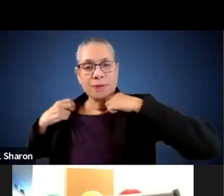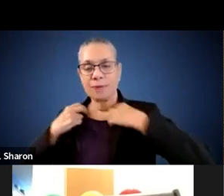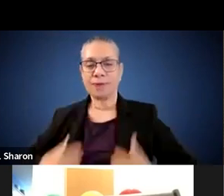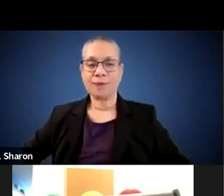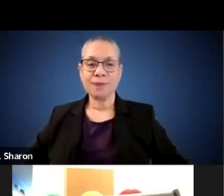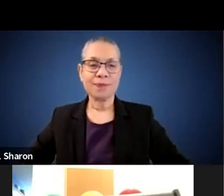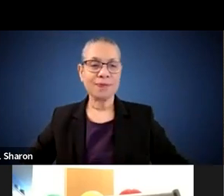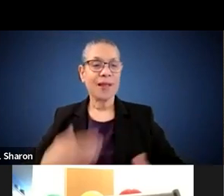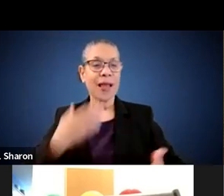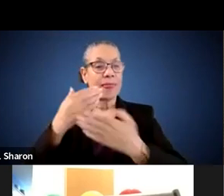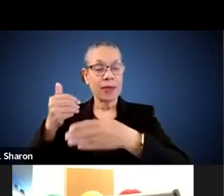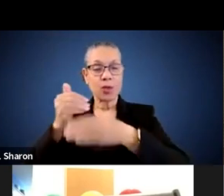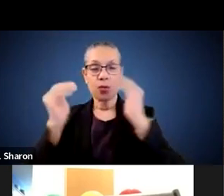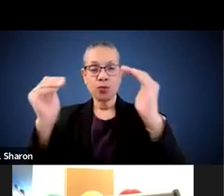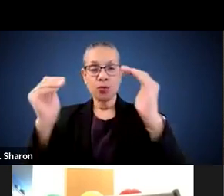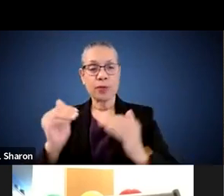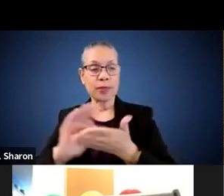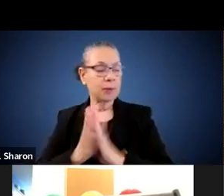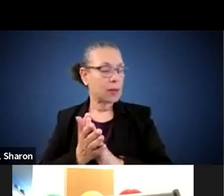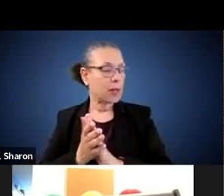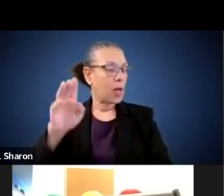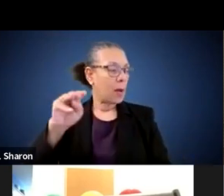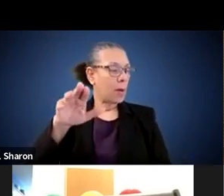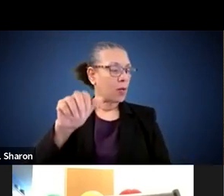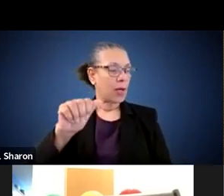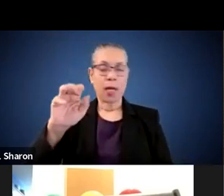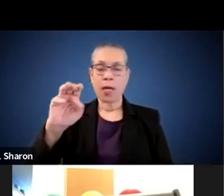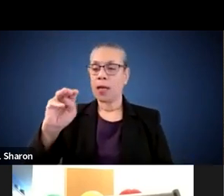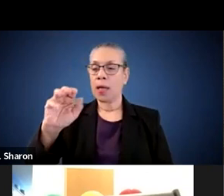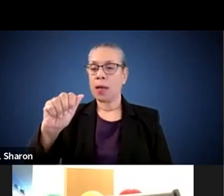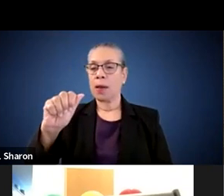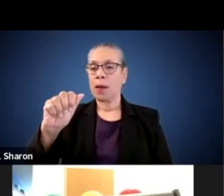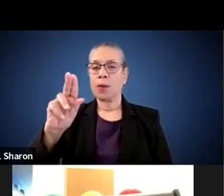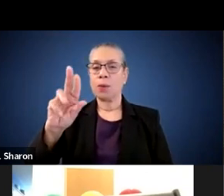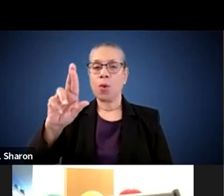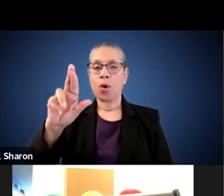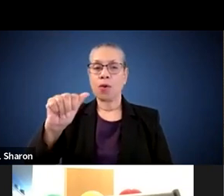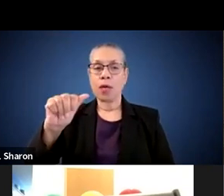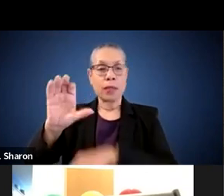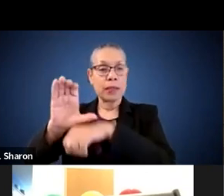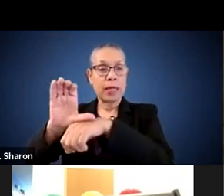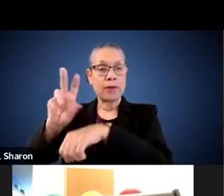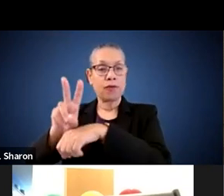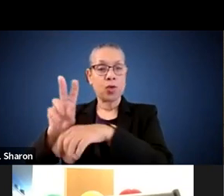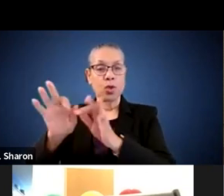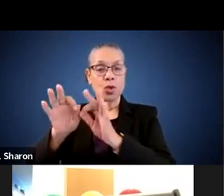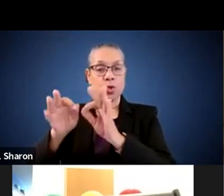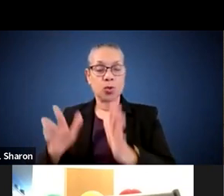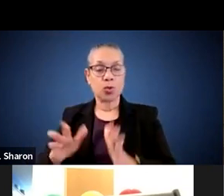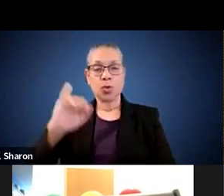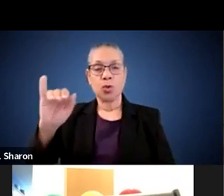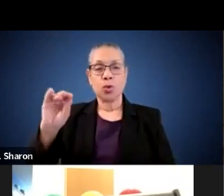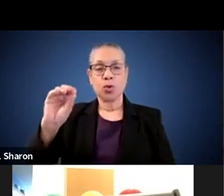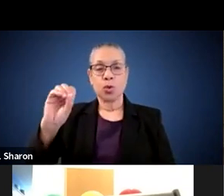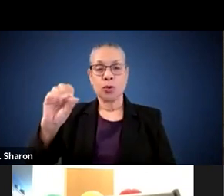thank you our next speaker is Maria Mora and I'll invite our Cape Verdean interpreter josian to support